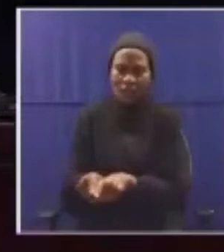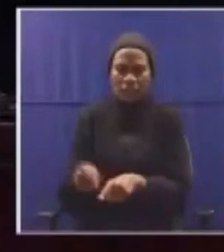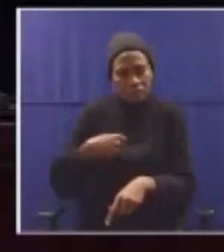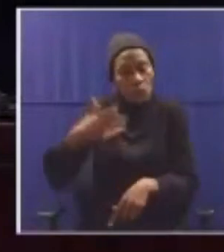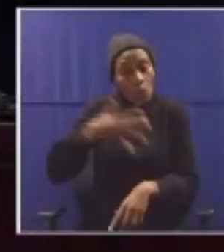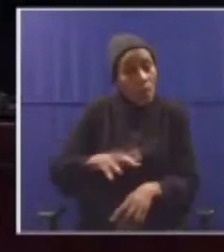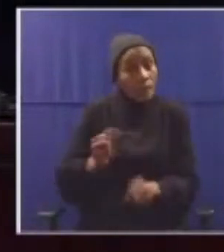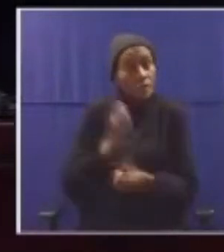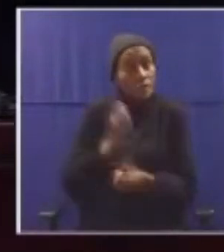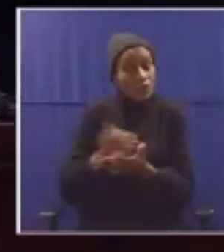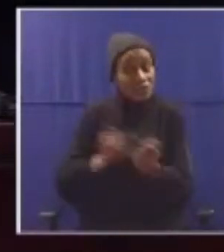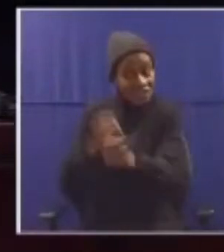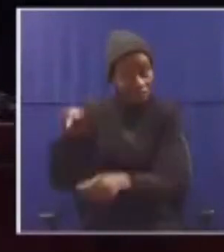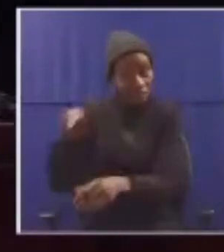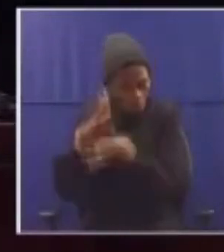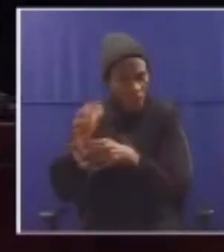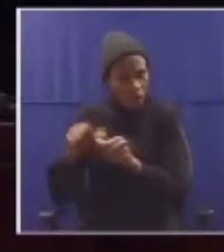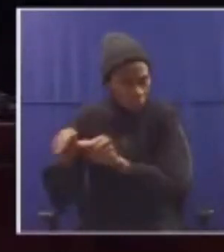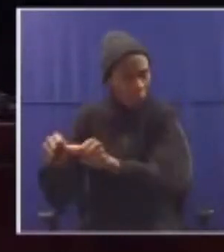that it works.